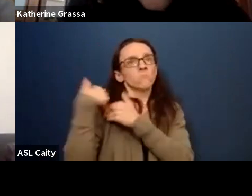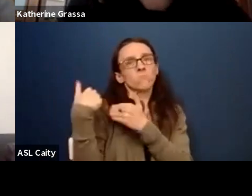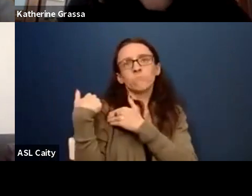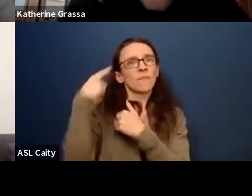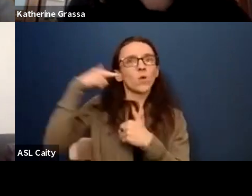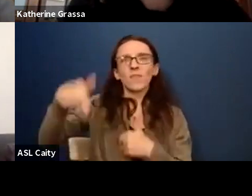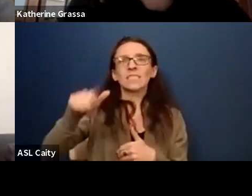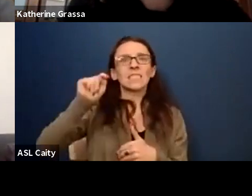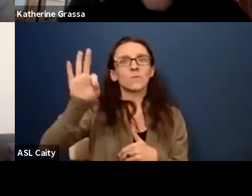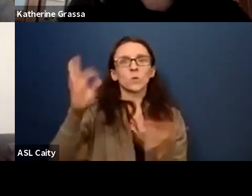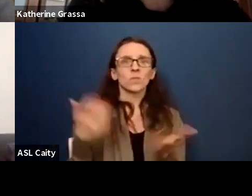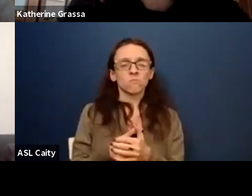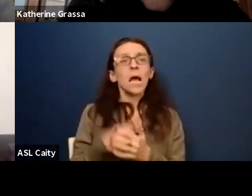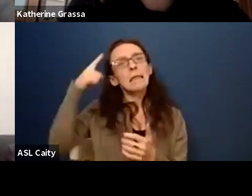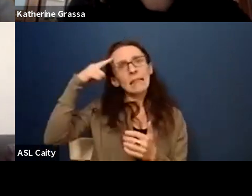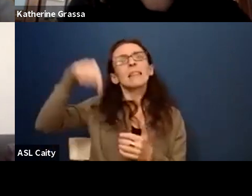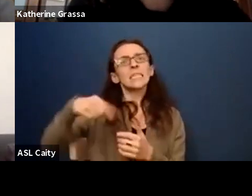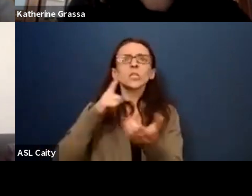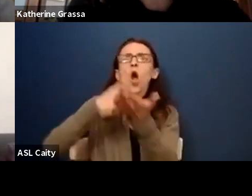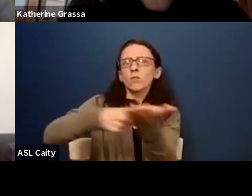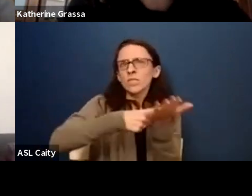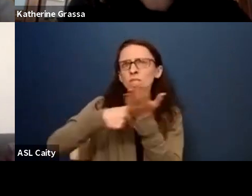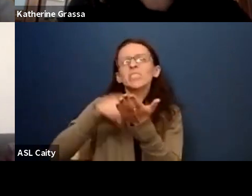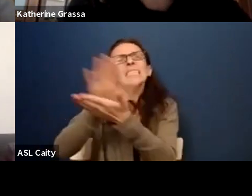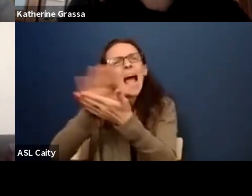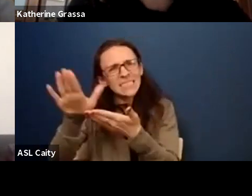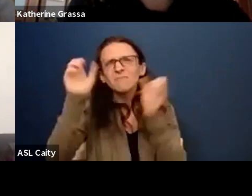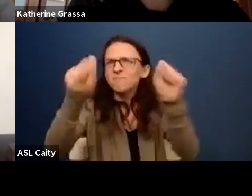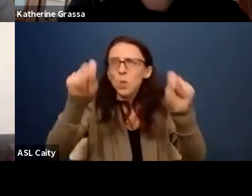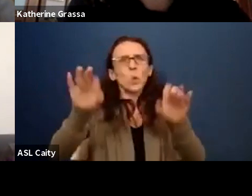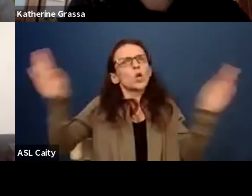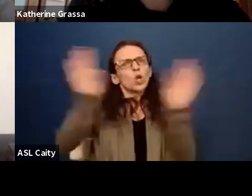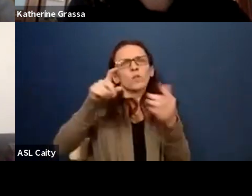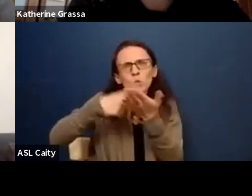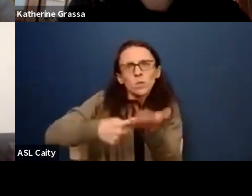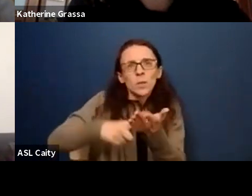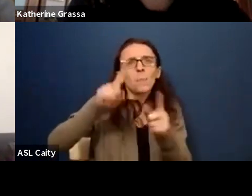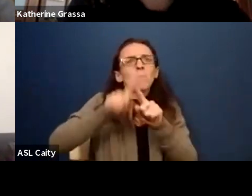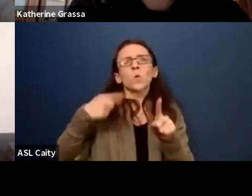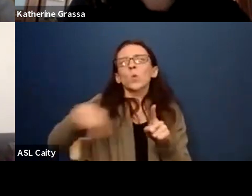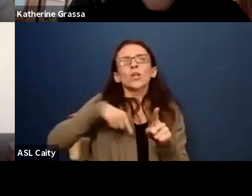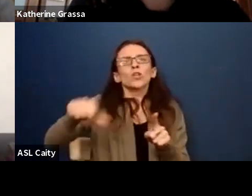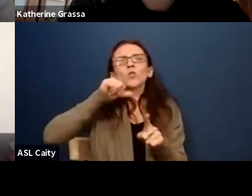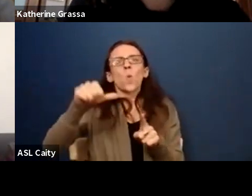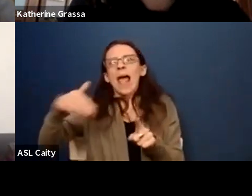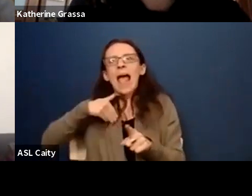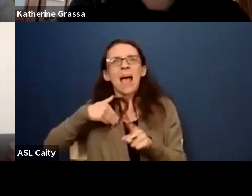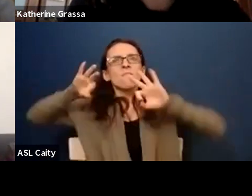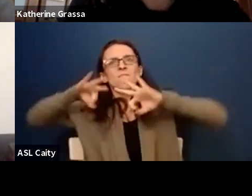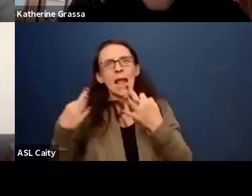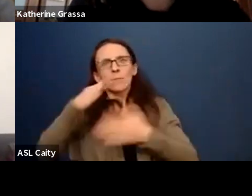it's a healthy conversation, but I think we're having it as people removed from the process of their children being involved.